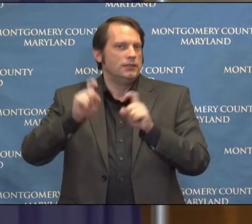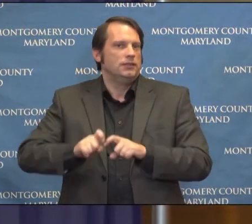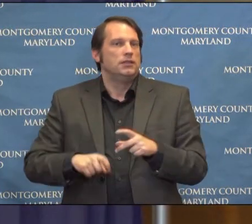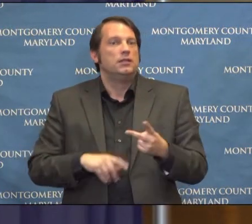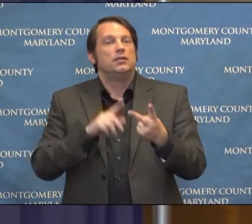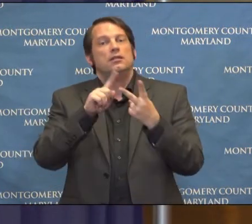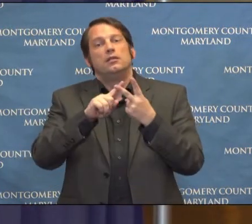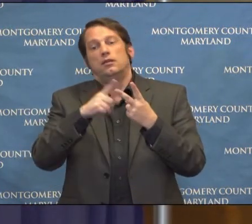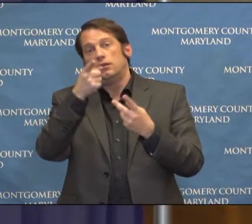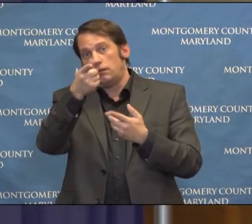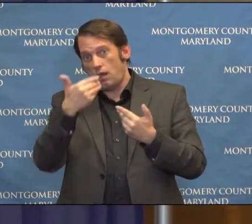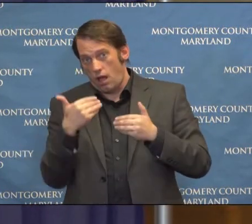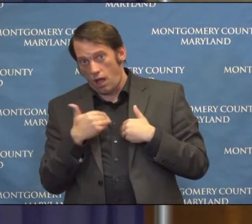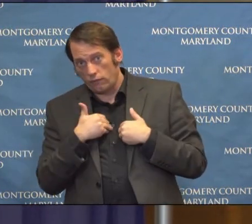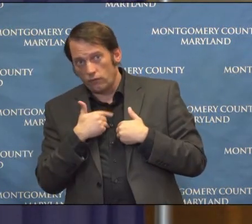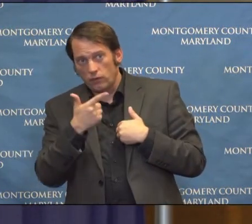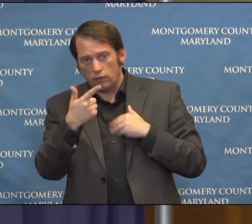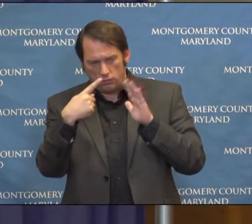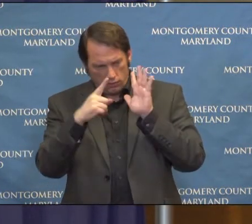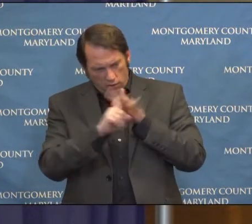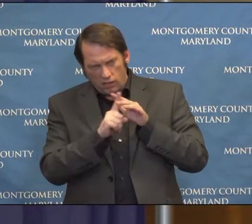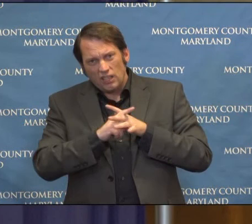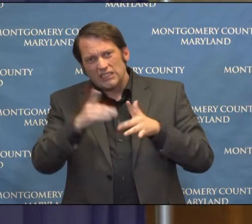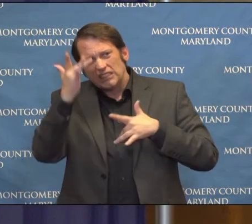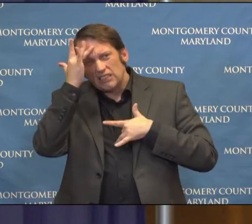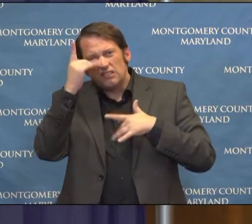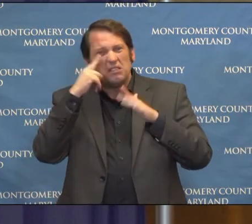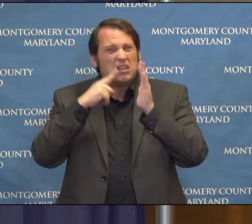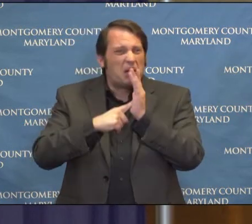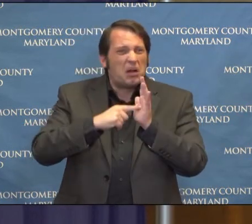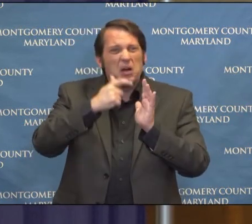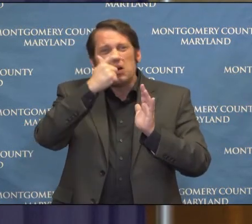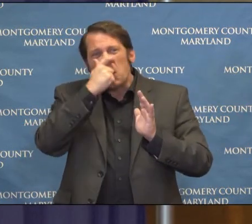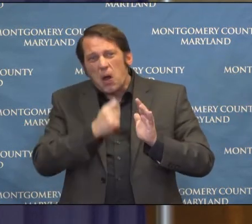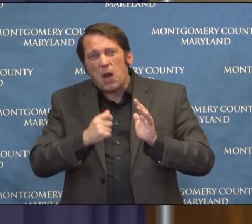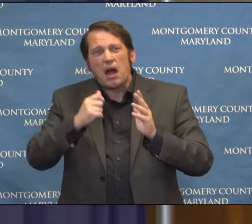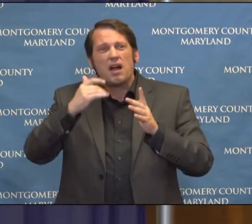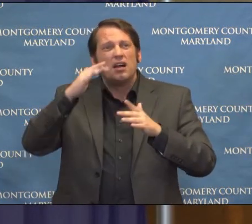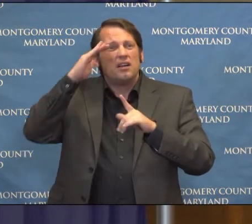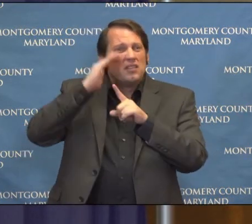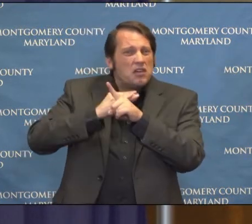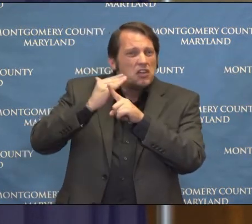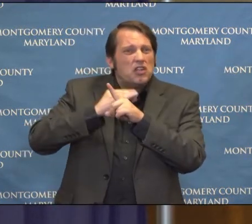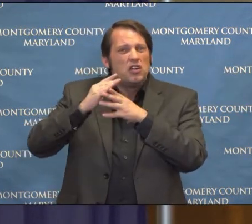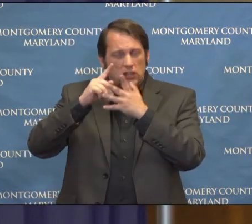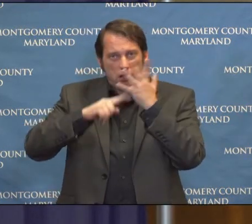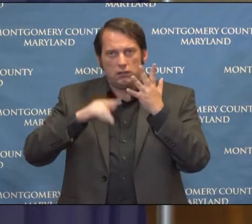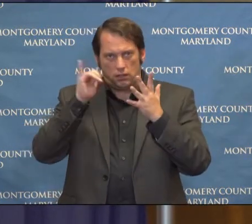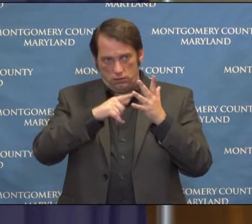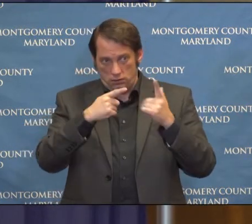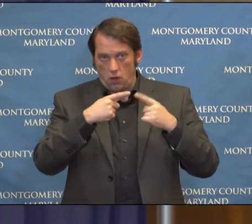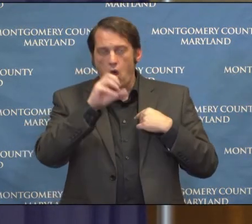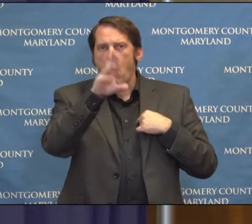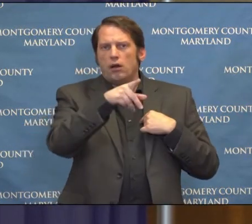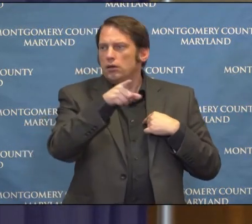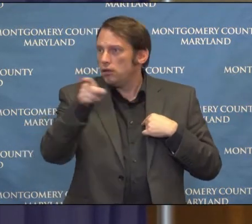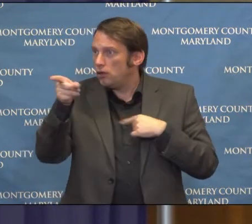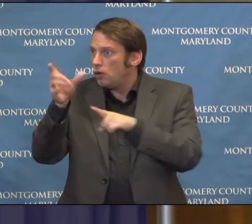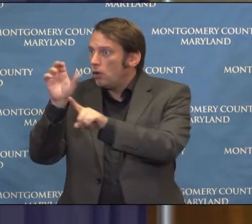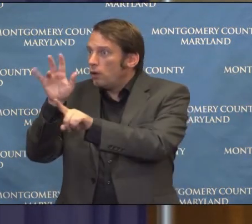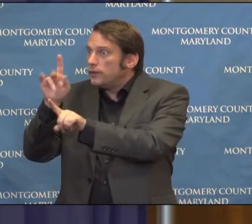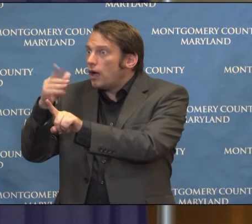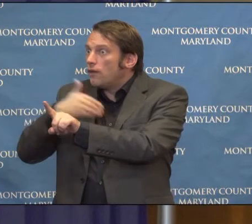presentation, whether or not you've come into contact with someone who's highly suspicious. So yes, it has. That's how it's moved forward. That's us in 30